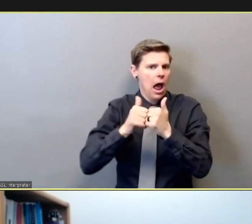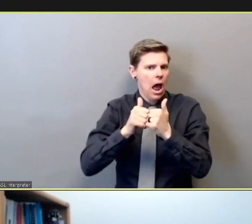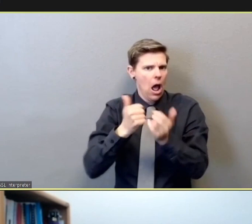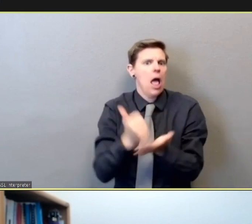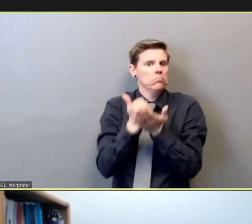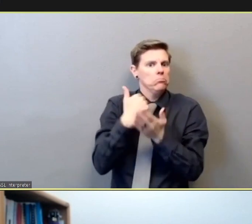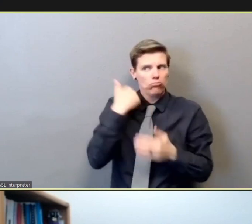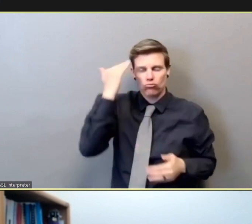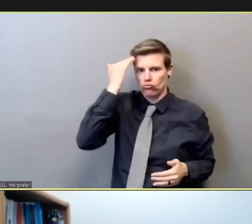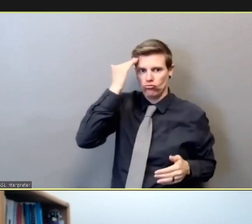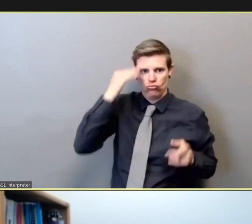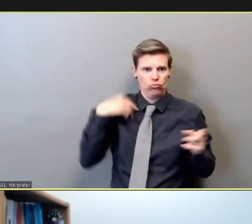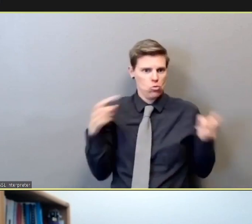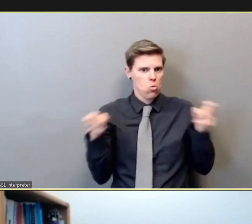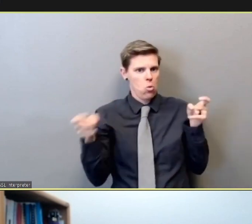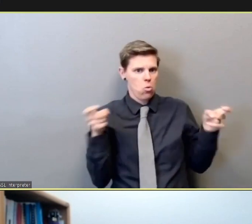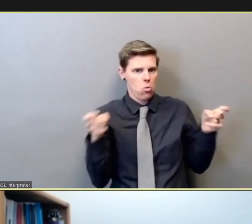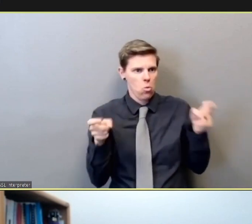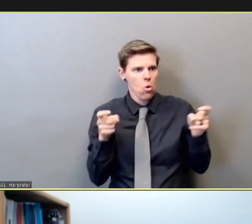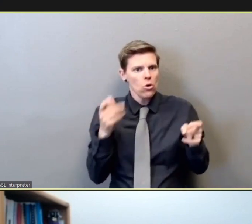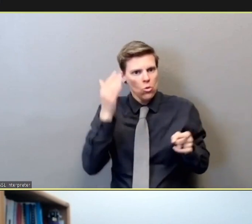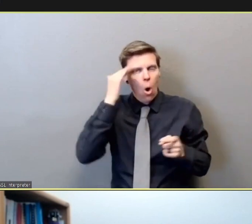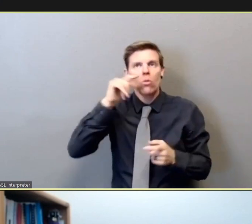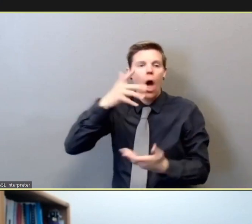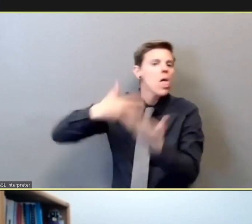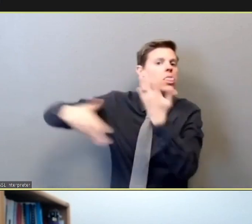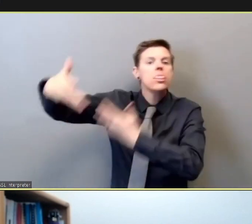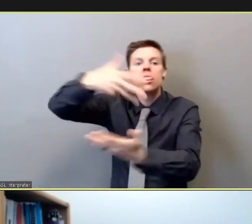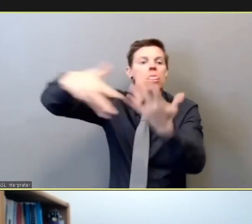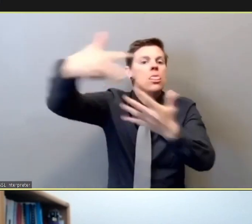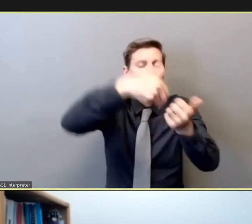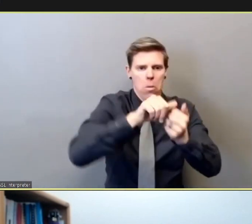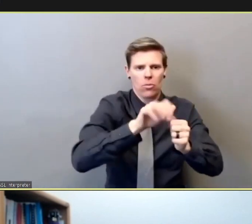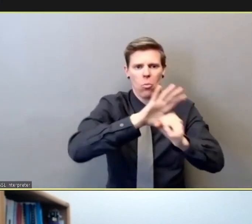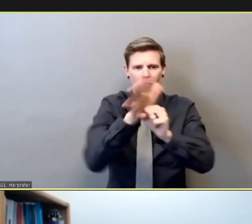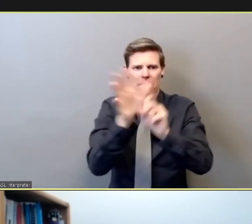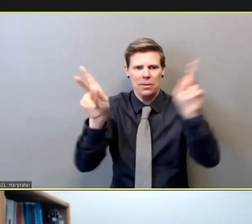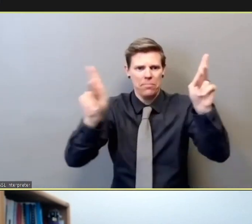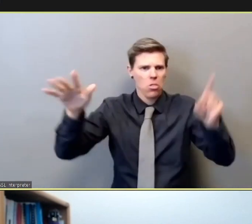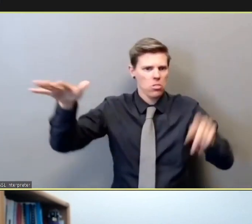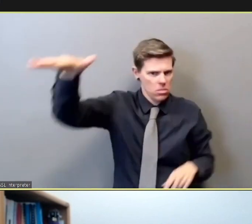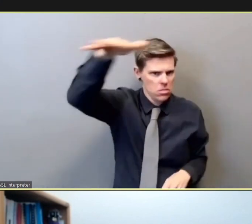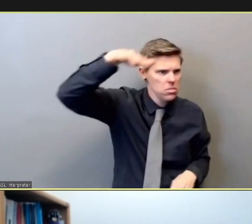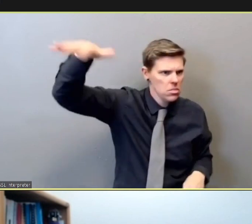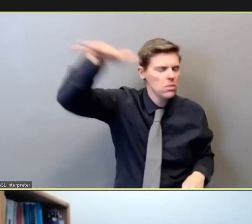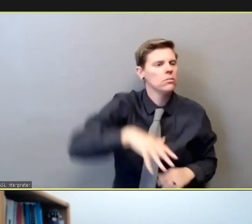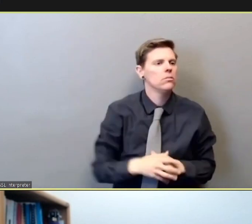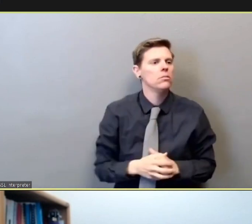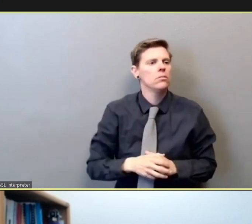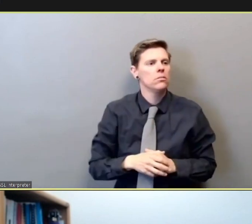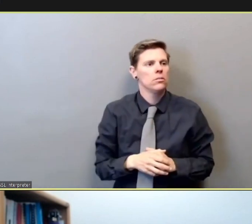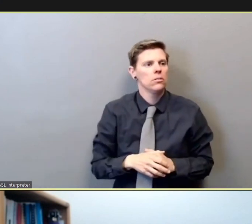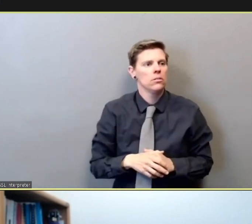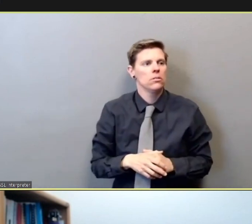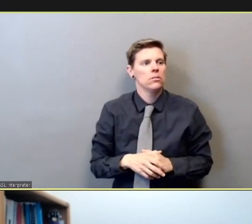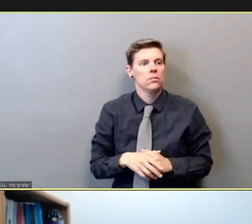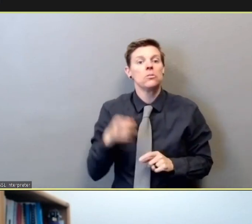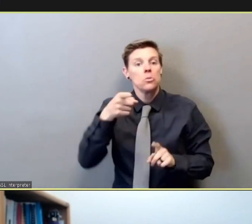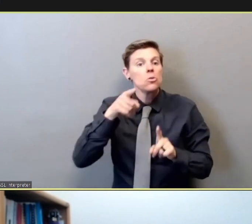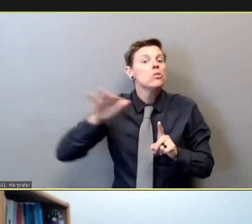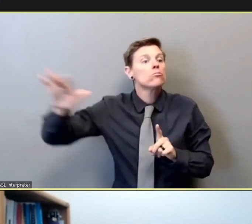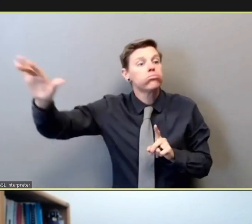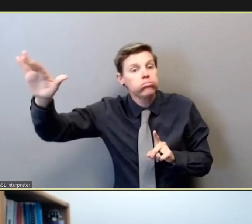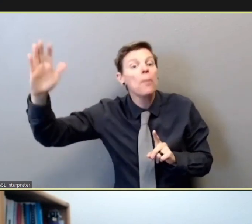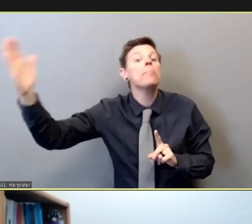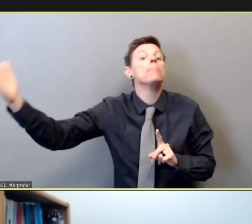contacts. And the problem with folks coming from out of state, particularly if they're coming from a place, just for